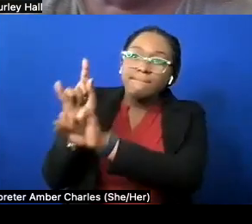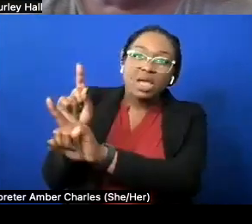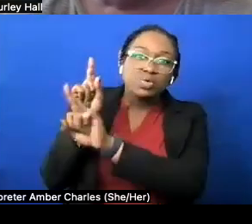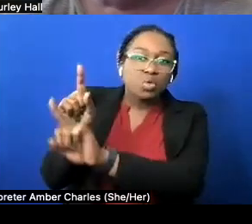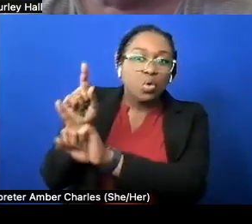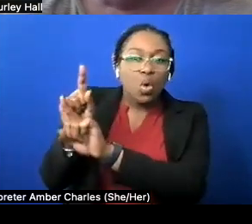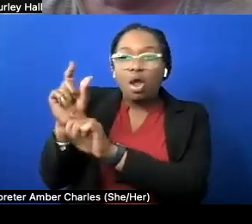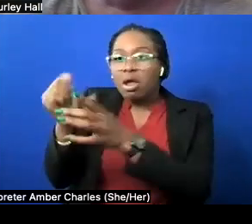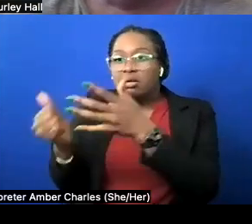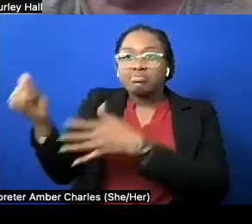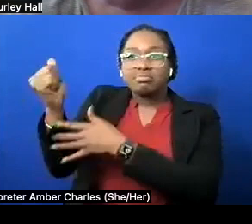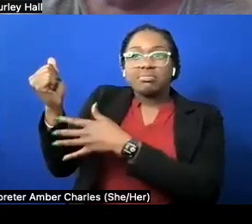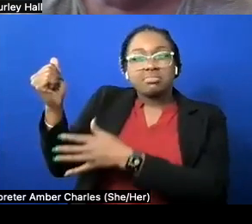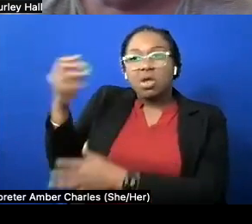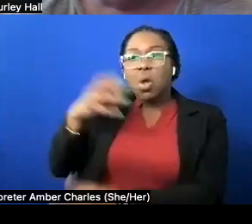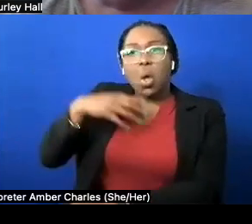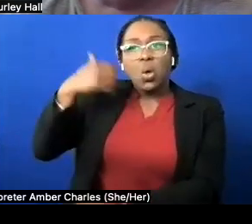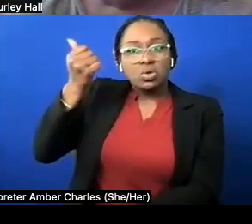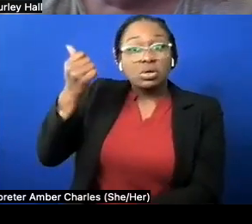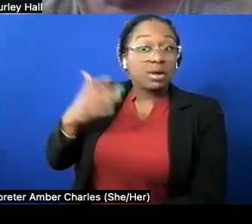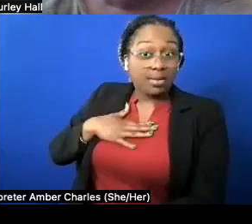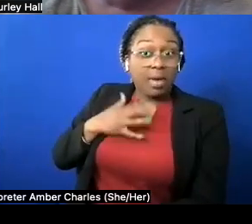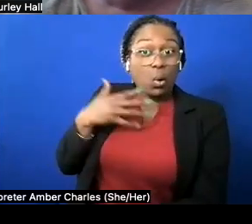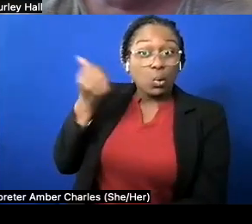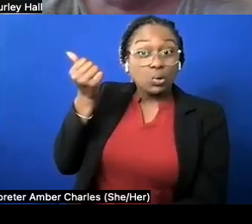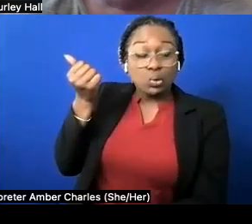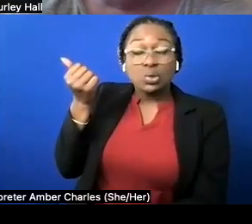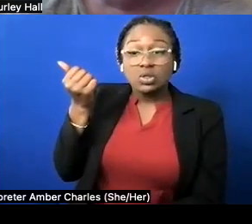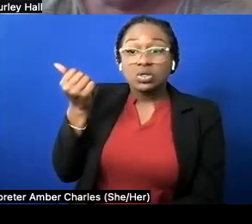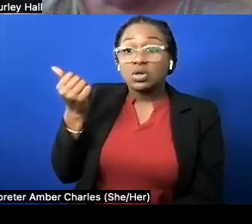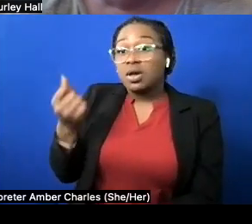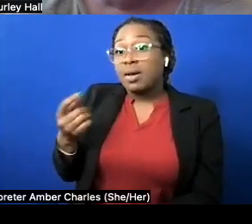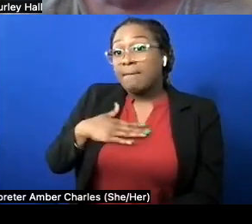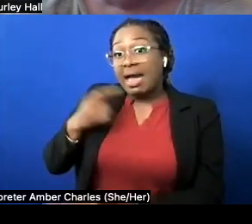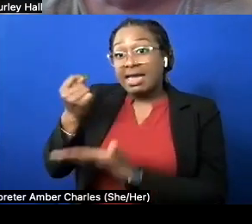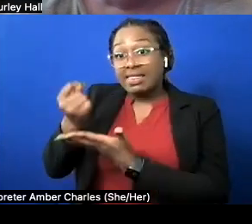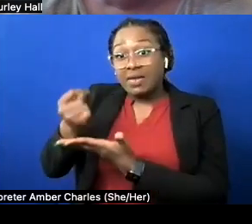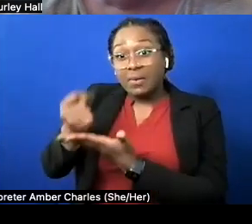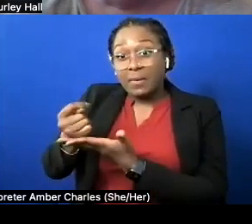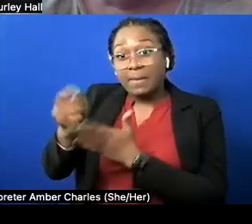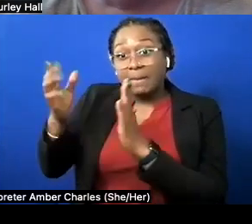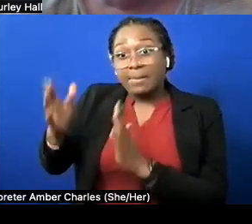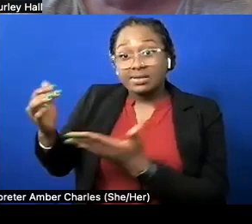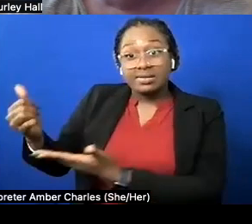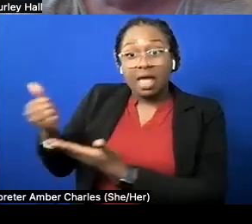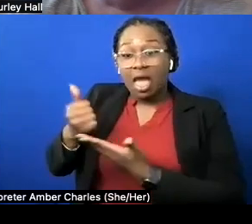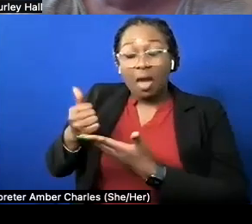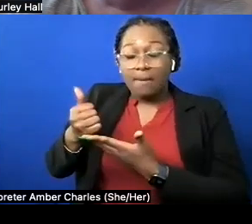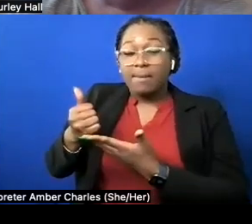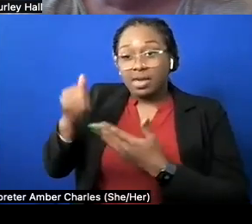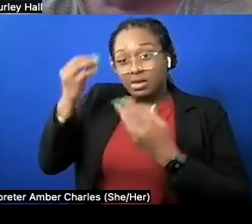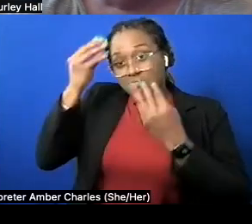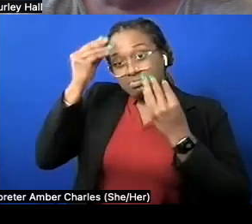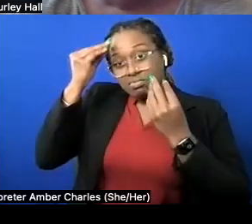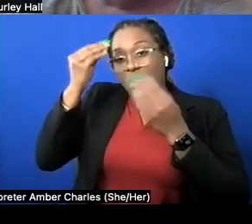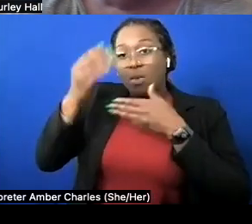elder, my elder. One of the things my therapist helped me process, and I felt like it was a mic drop gem, is that